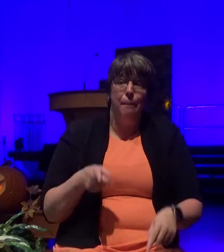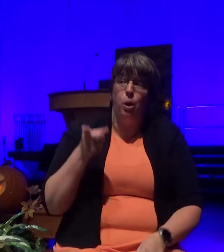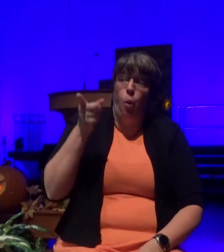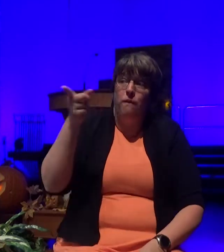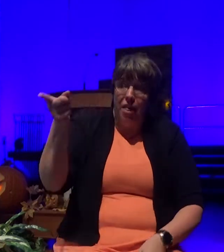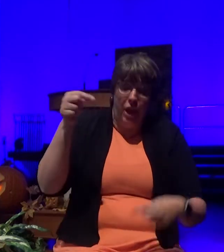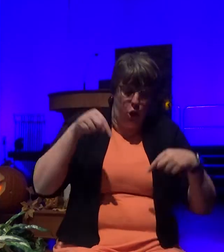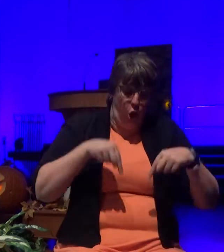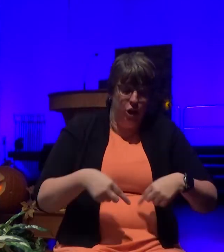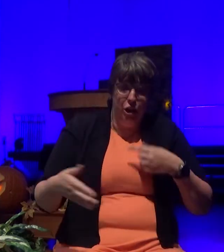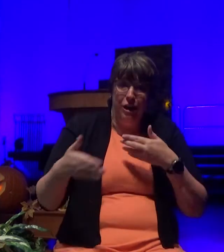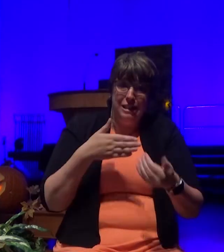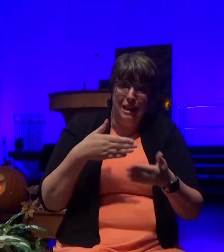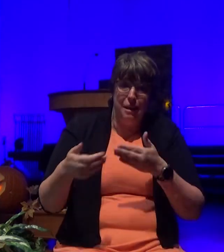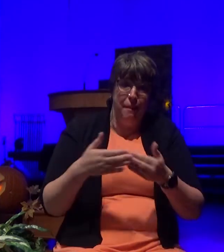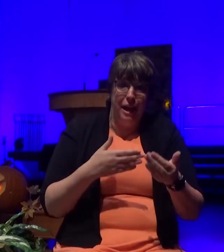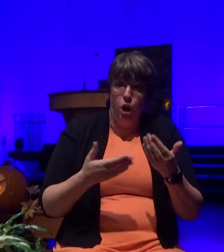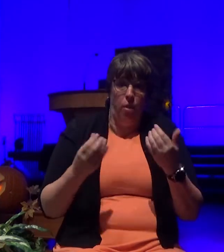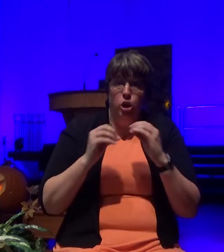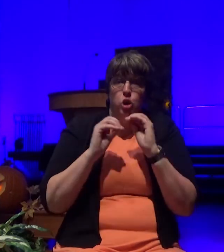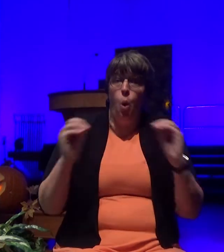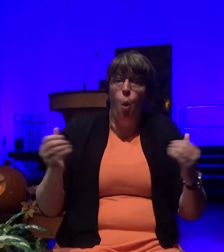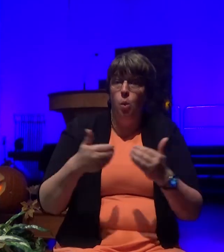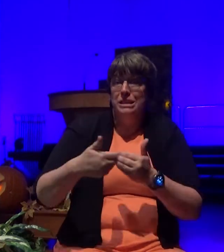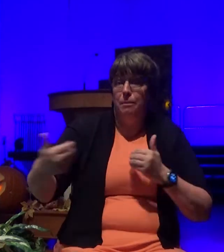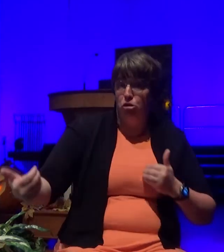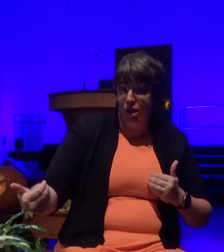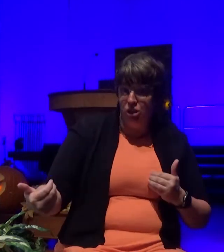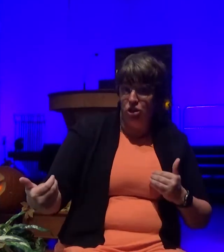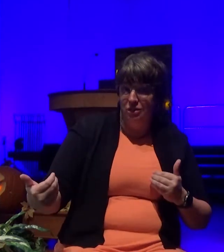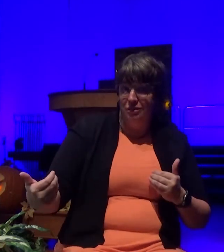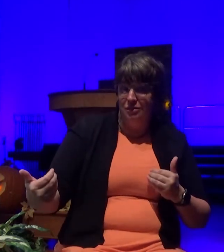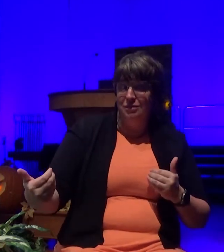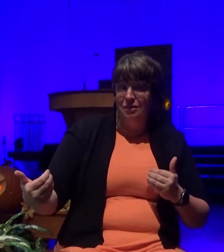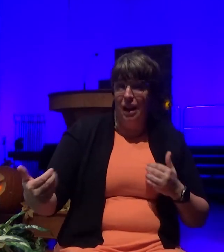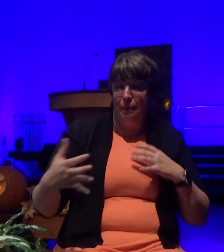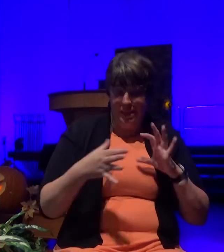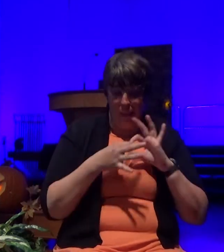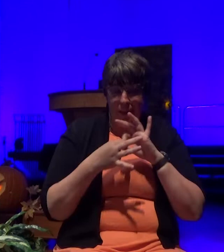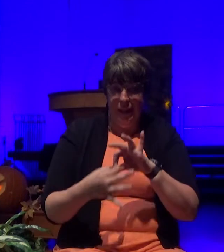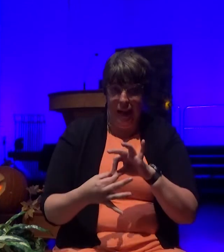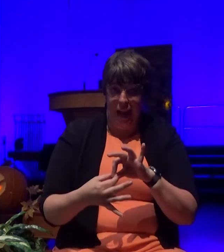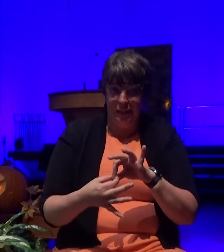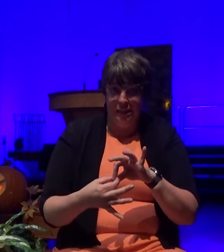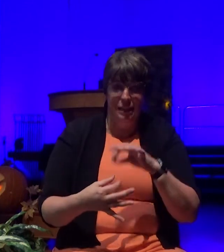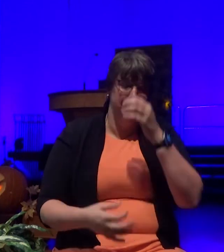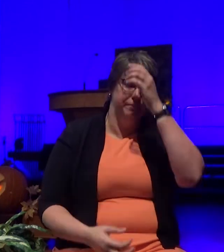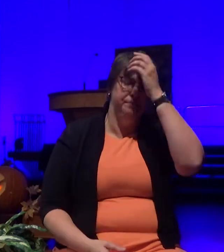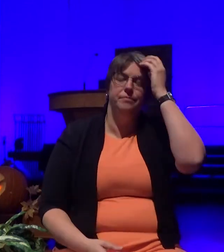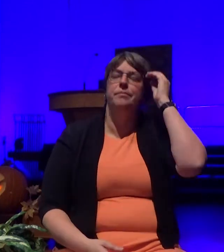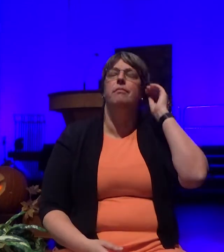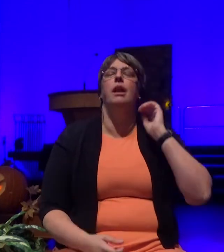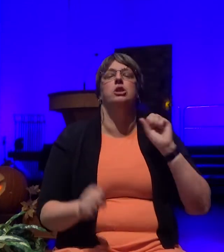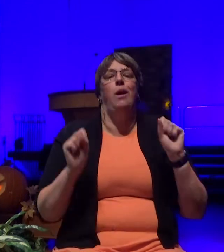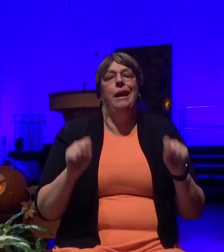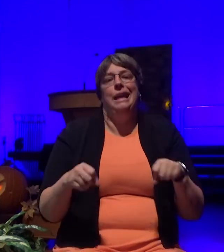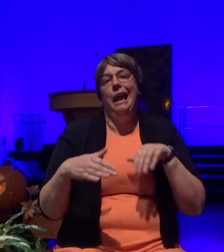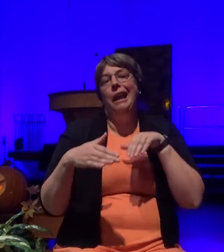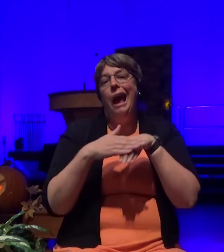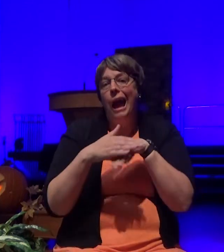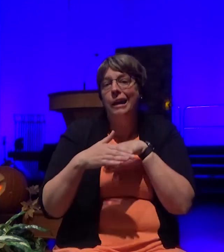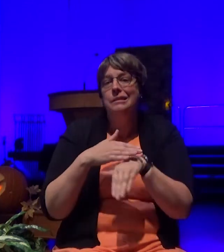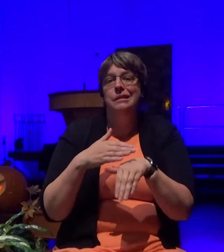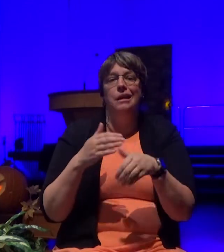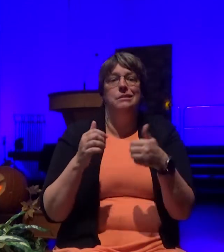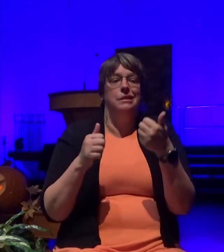is no separation. And so I'm connected. I can access any information, anything that